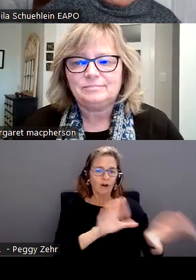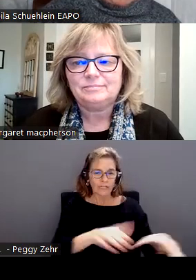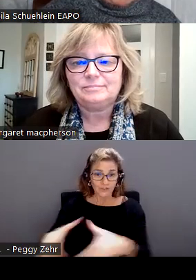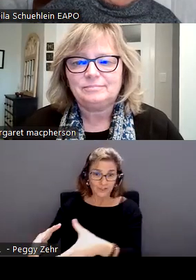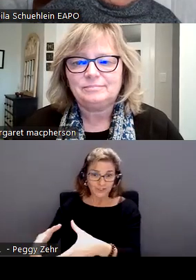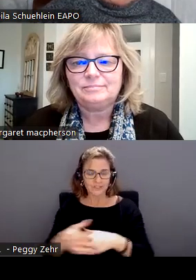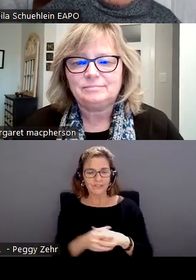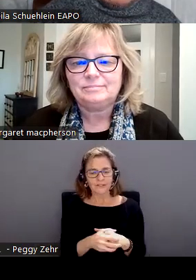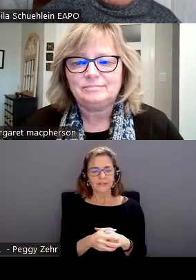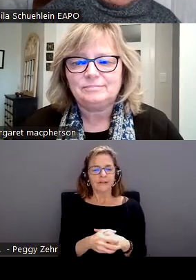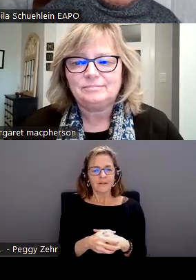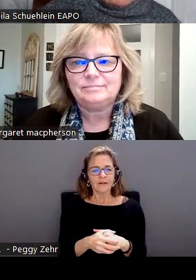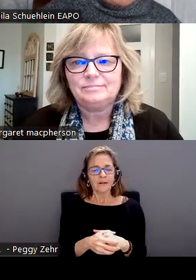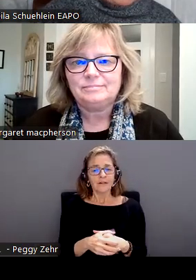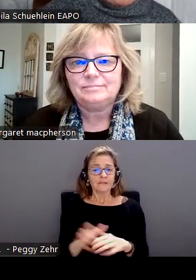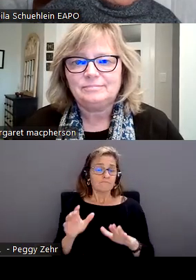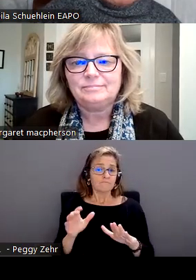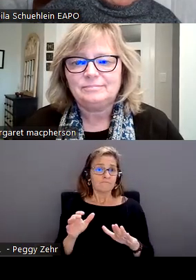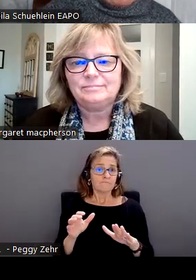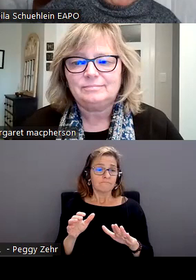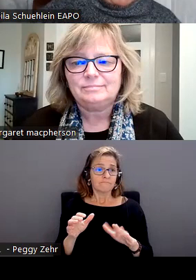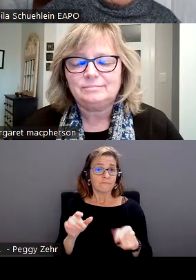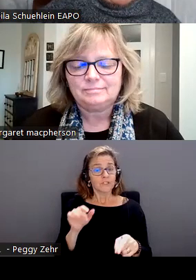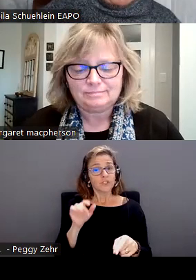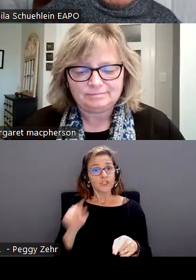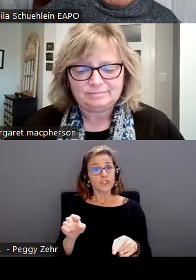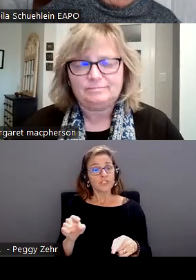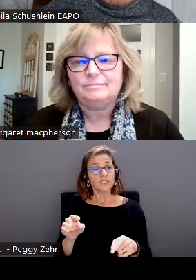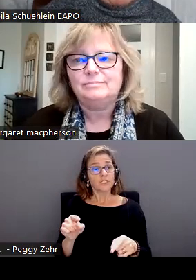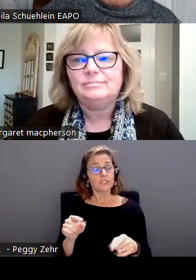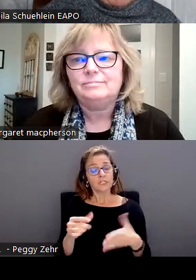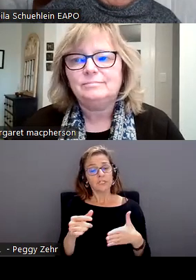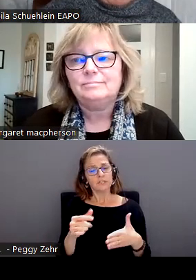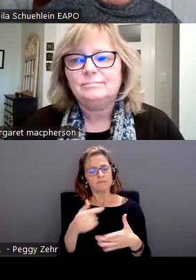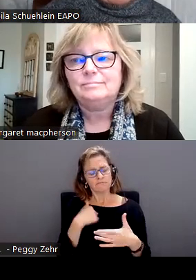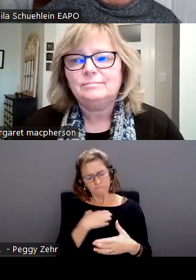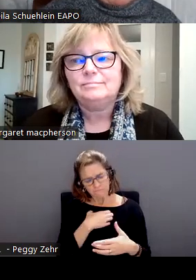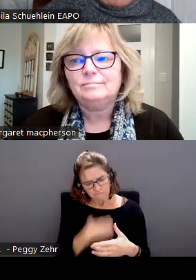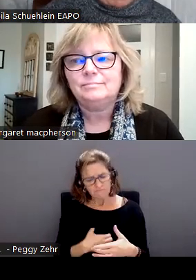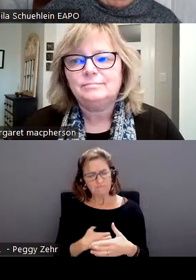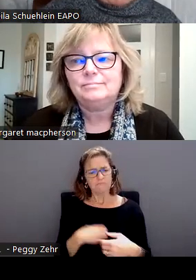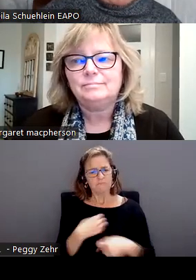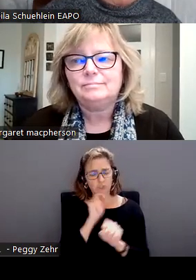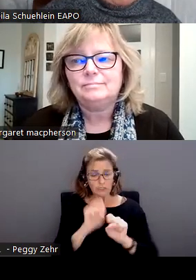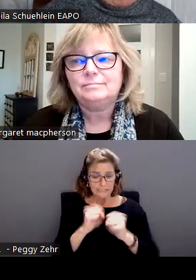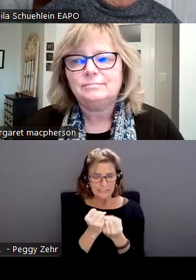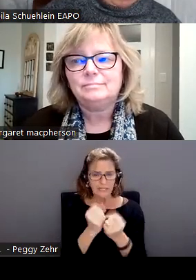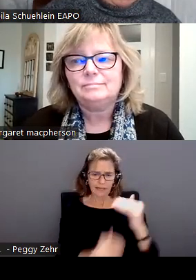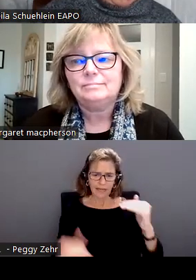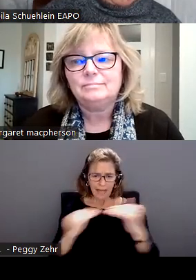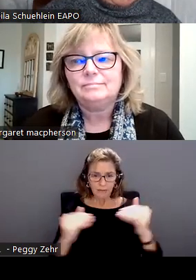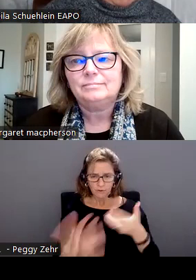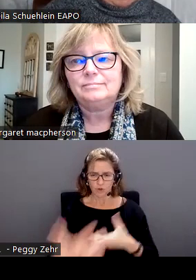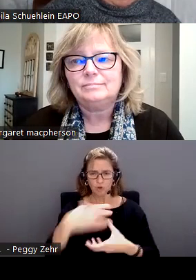nothing predestined her to work in elder abuse prevention, Benedict cares deeply about making our society more equitable, inclusive, and safe for